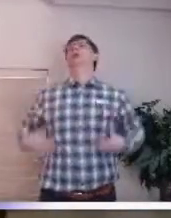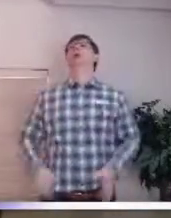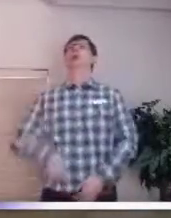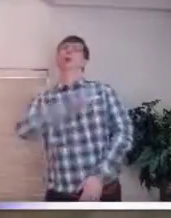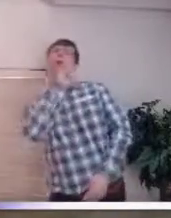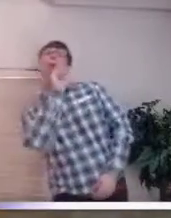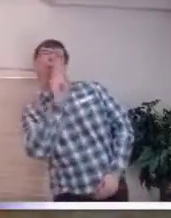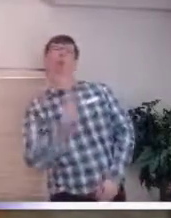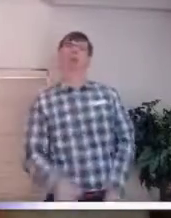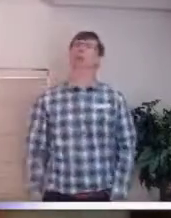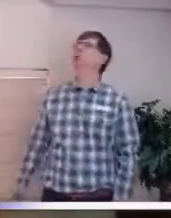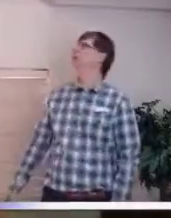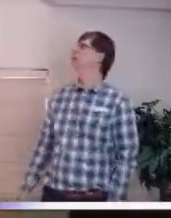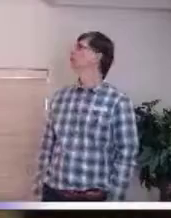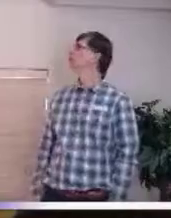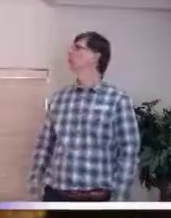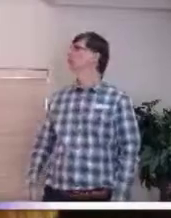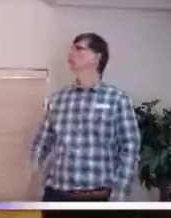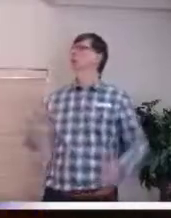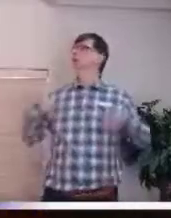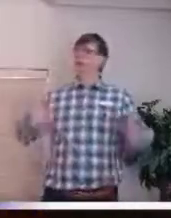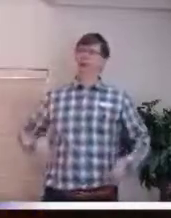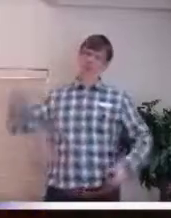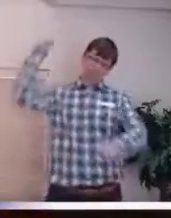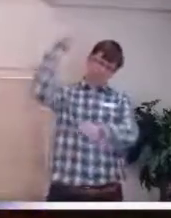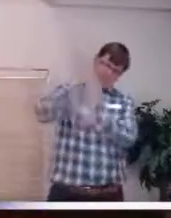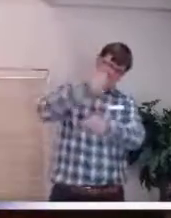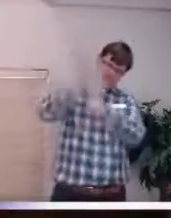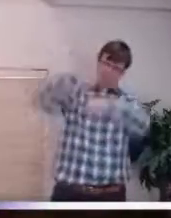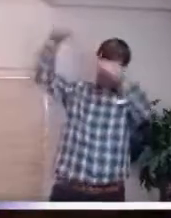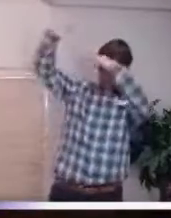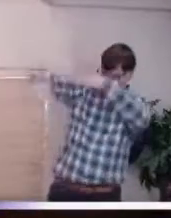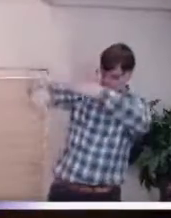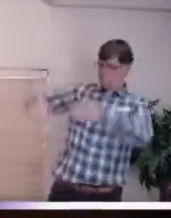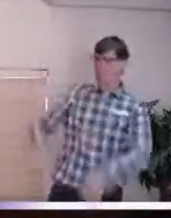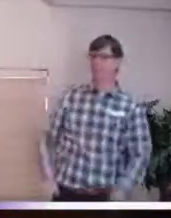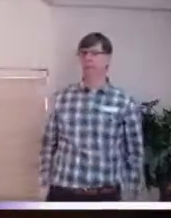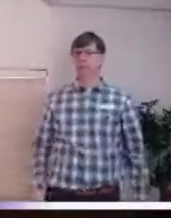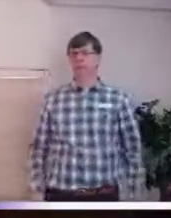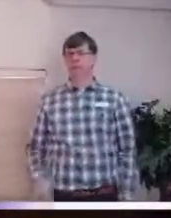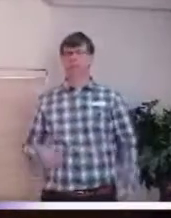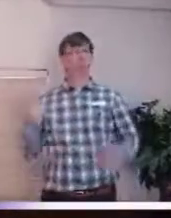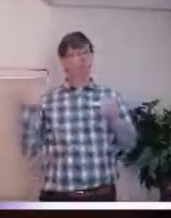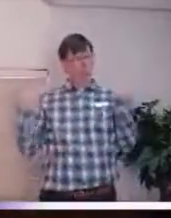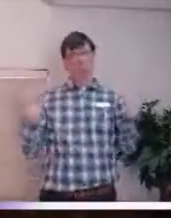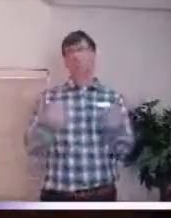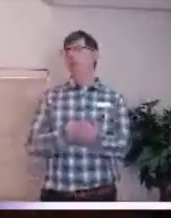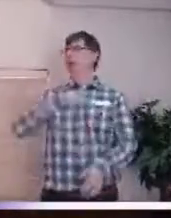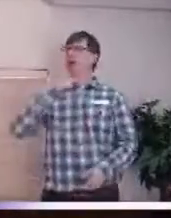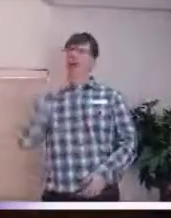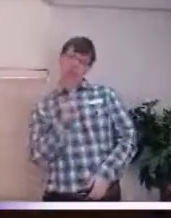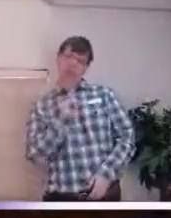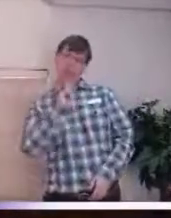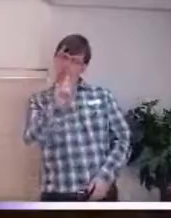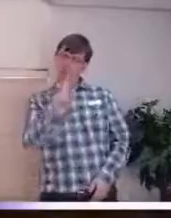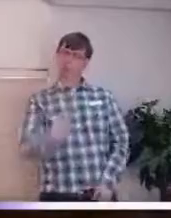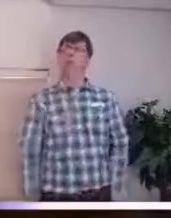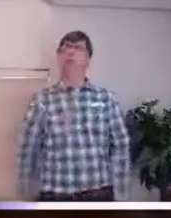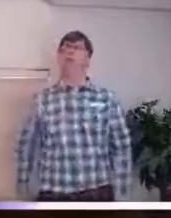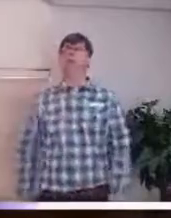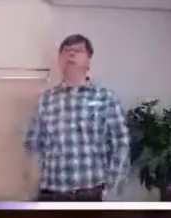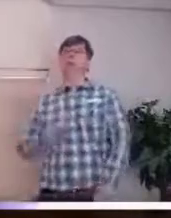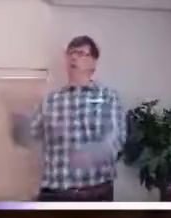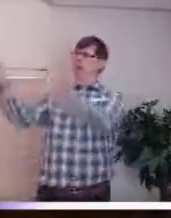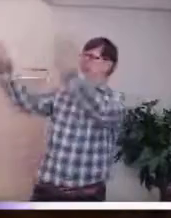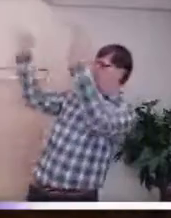own. Life has beat me down. Why am I alone? And then